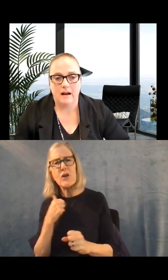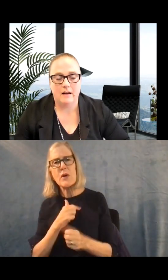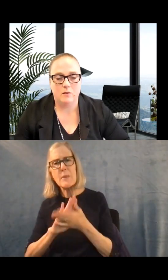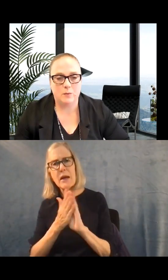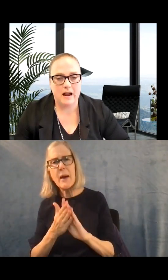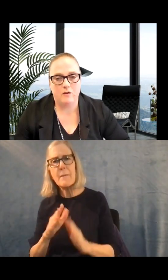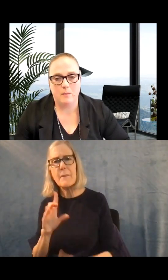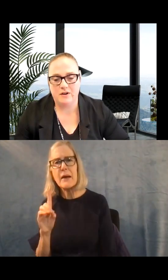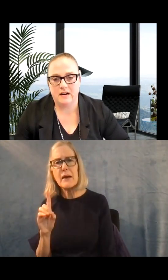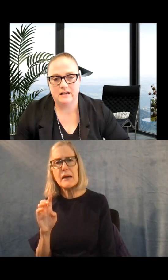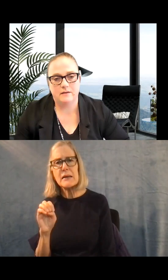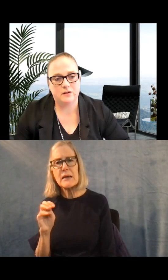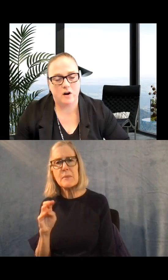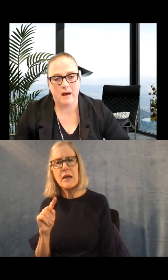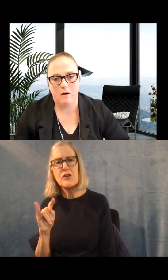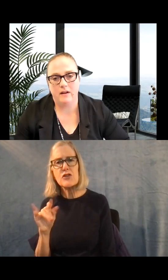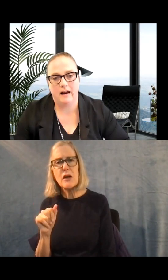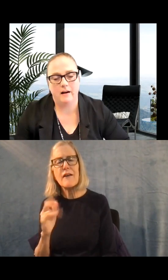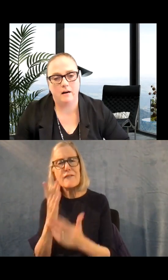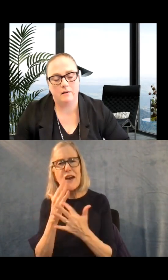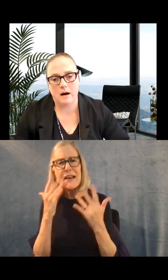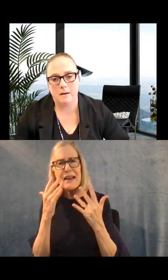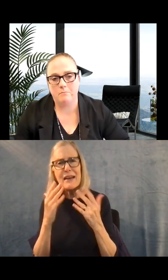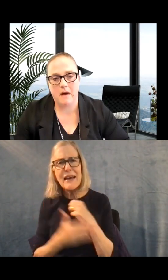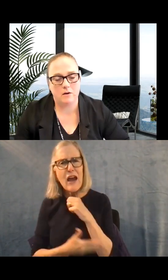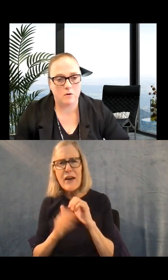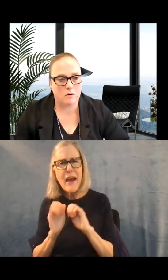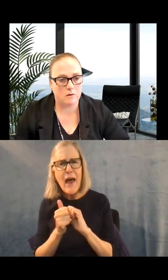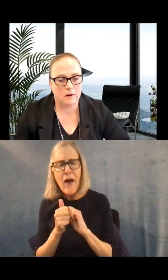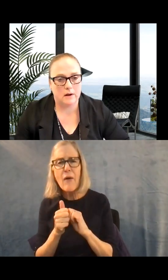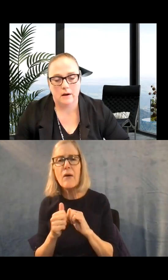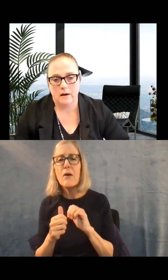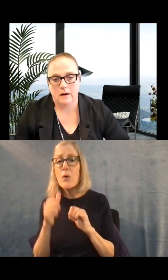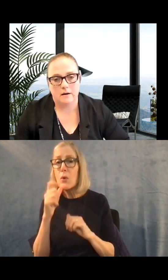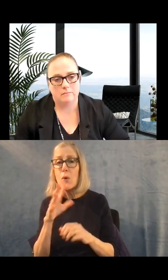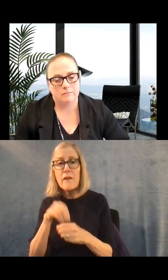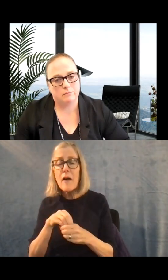county. And so we have representatives from healthcare, medical,